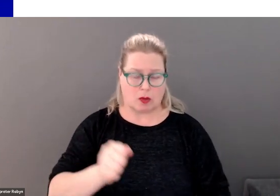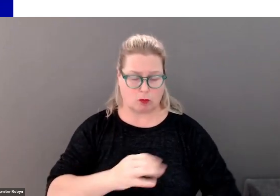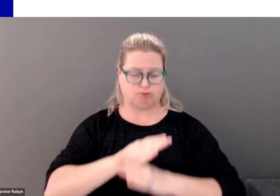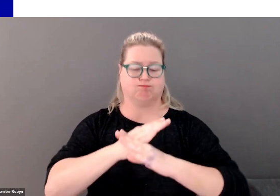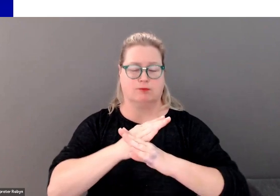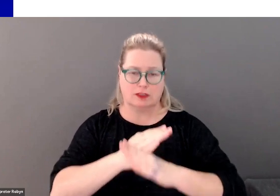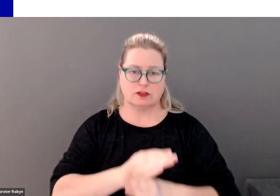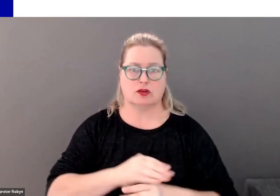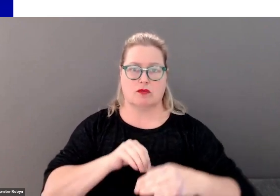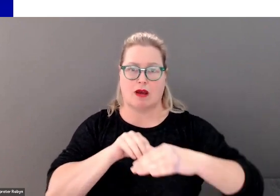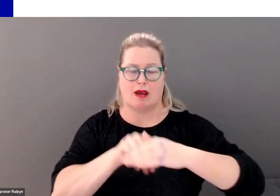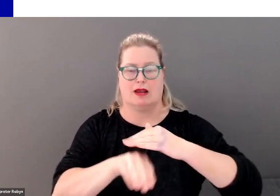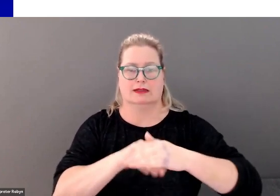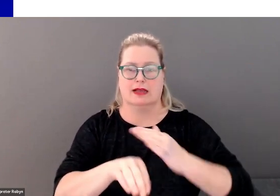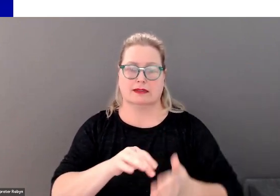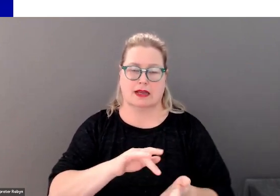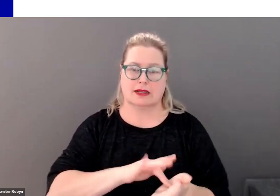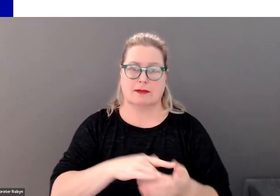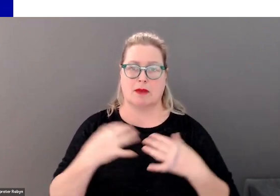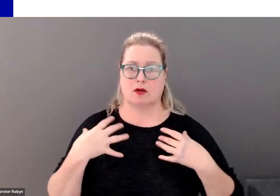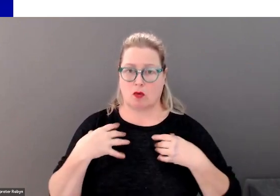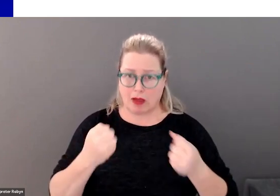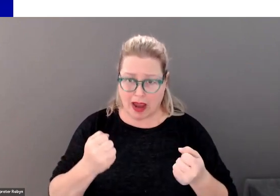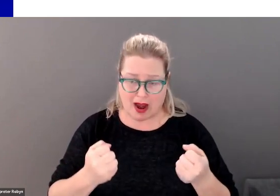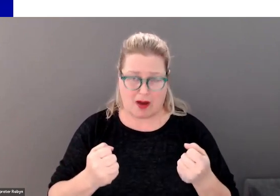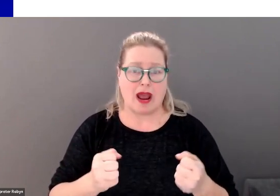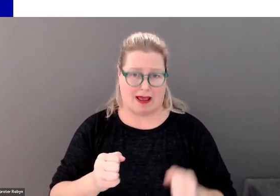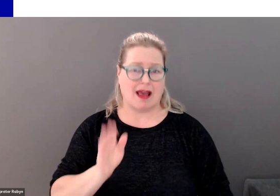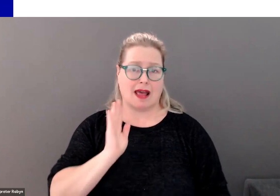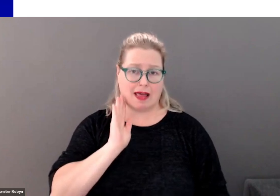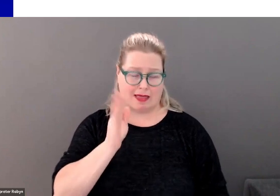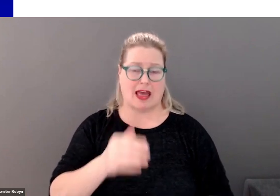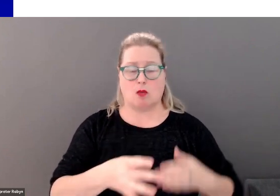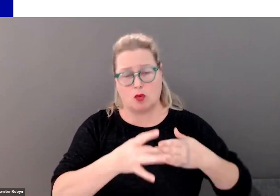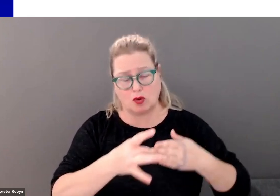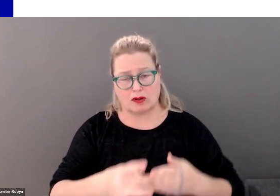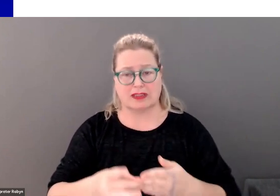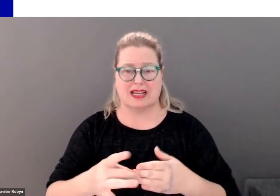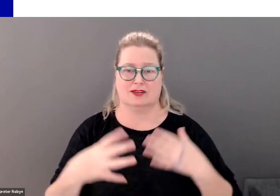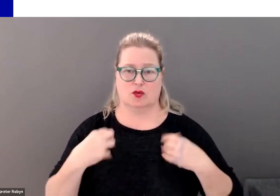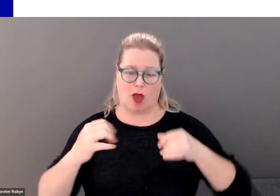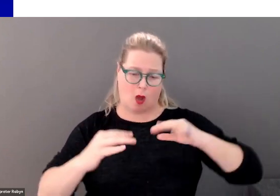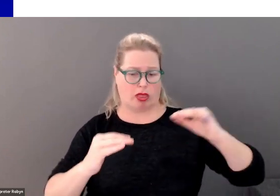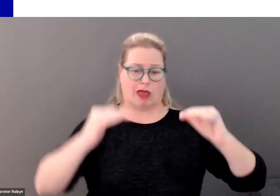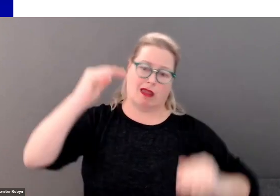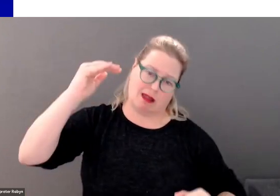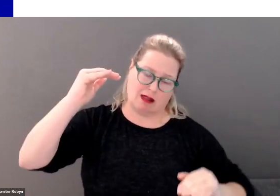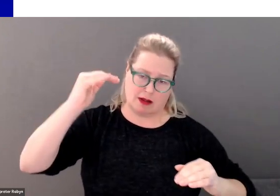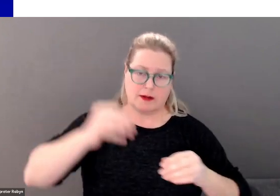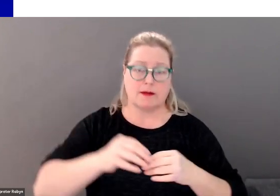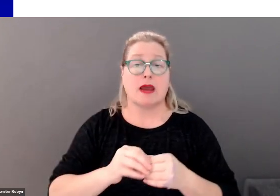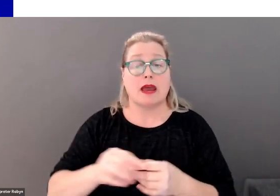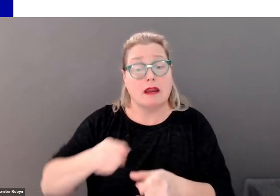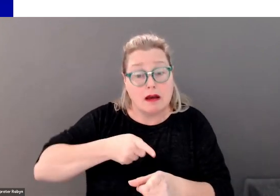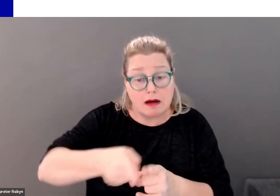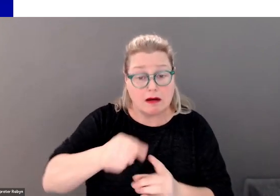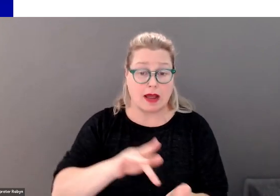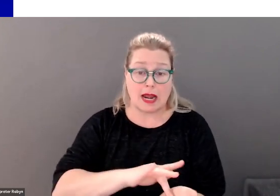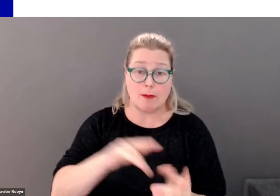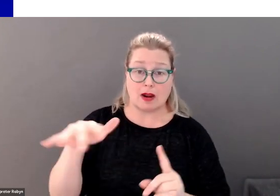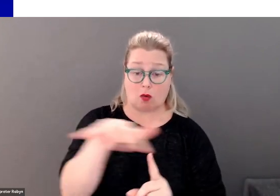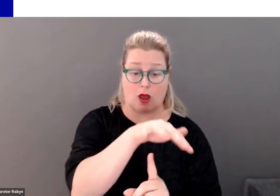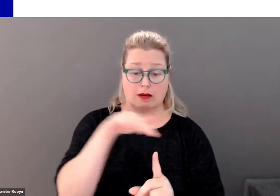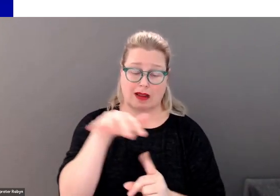to significant health disparities and poor health outcomes for people with disabilities. And in the medical context,